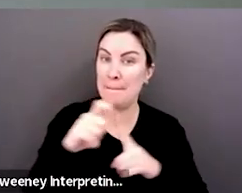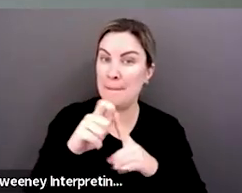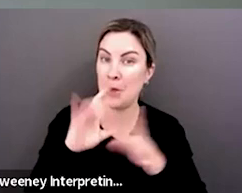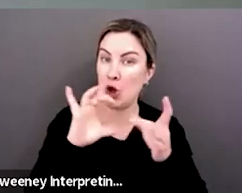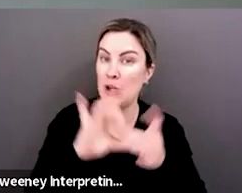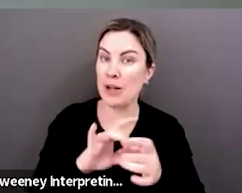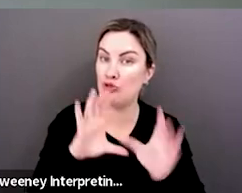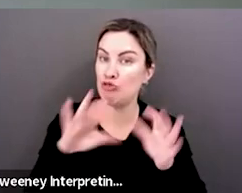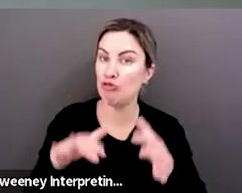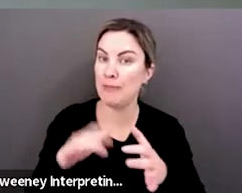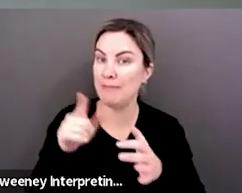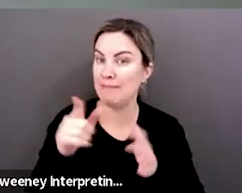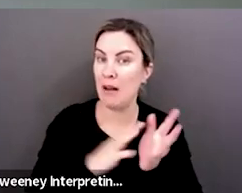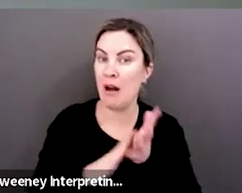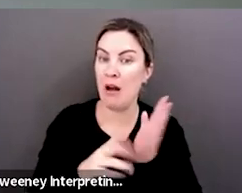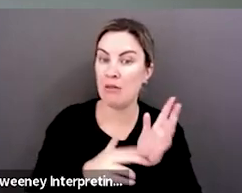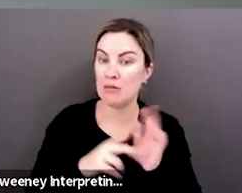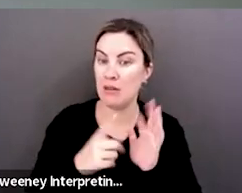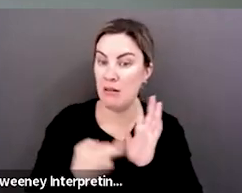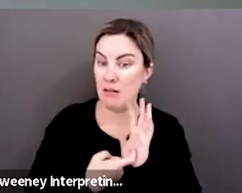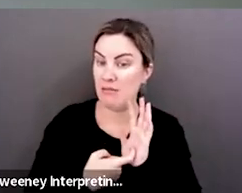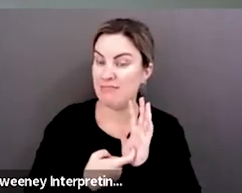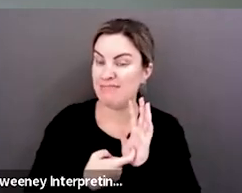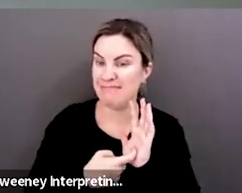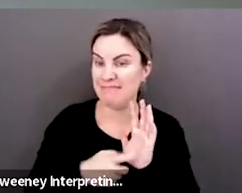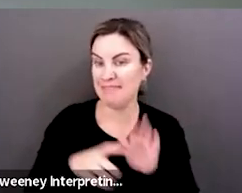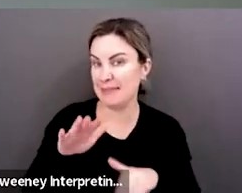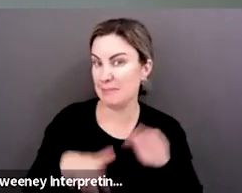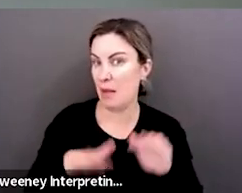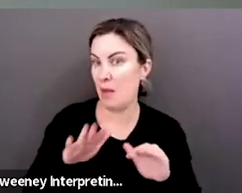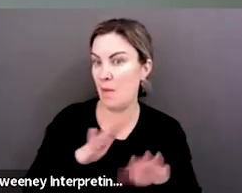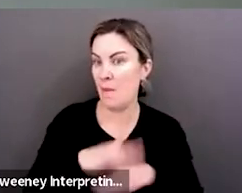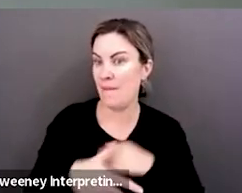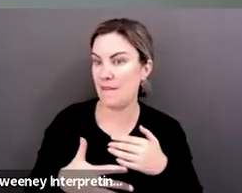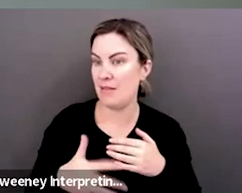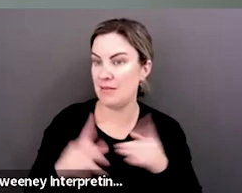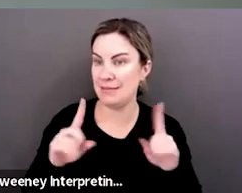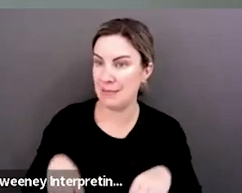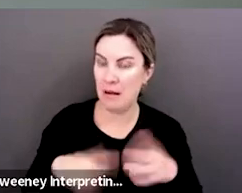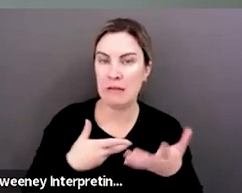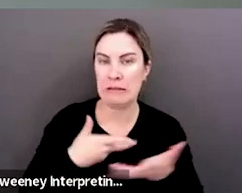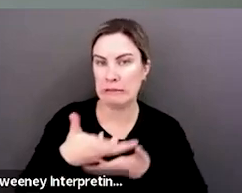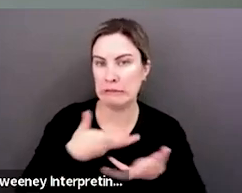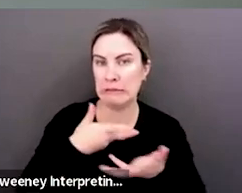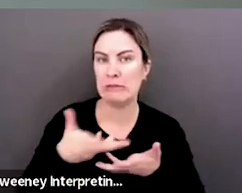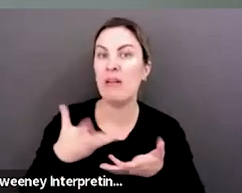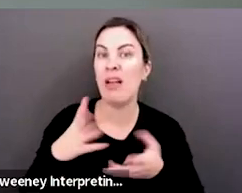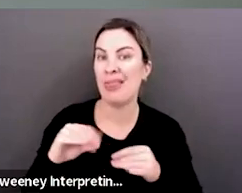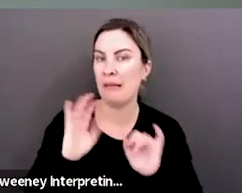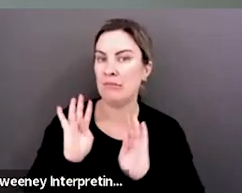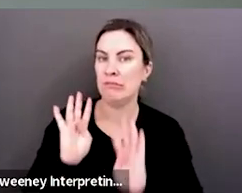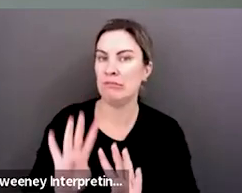around, you know, bringing, starting the conversation and bringing it quite physically to your